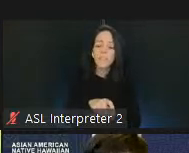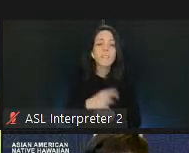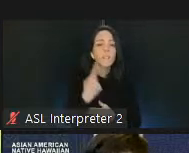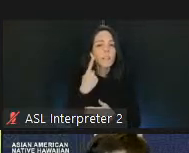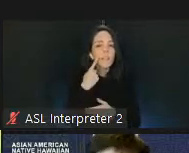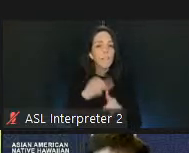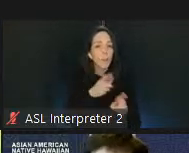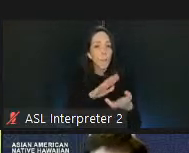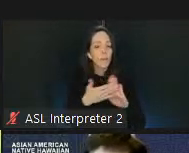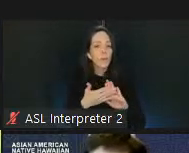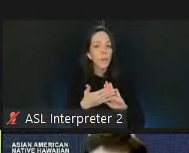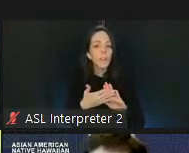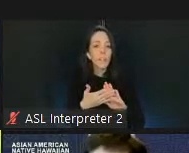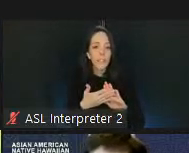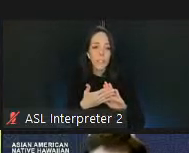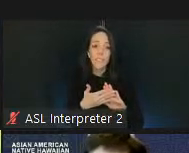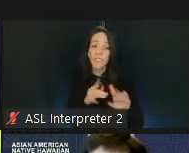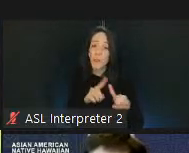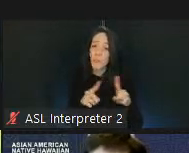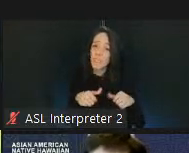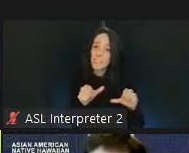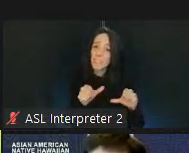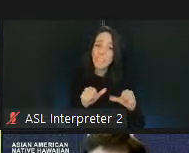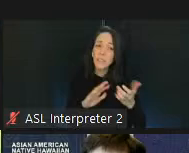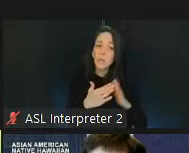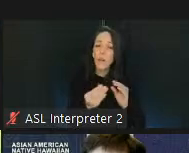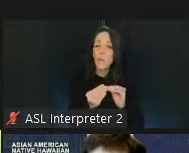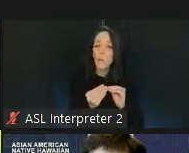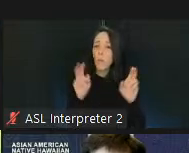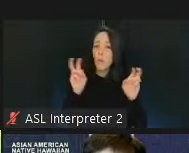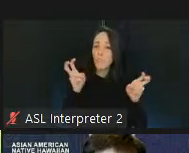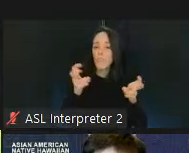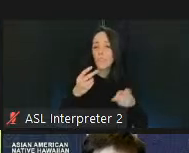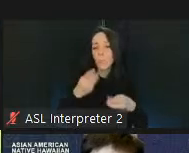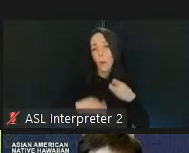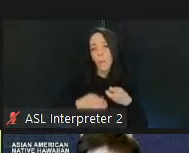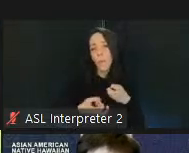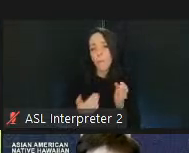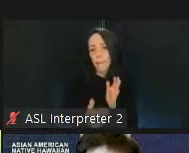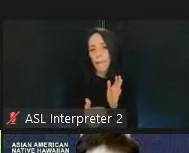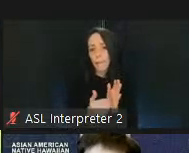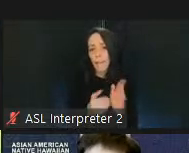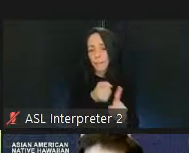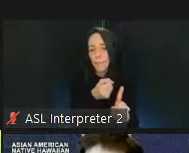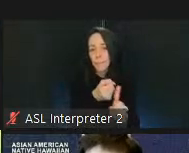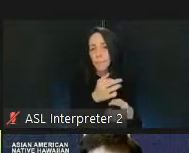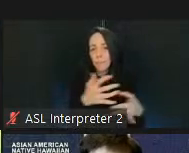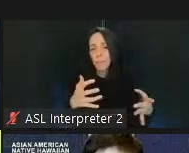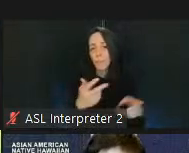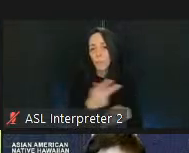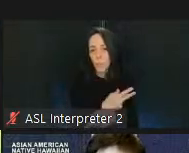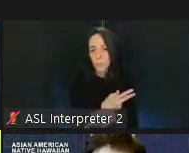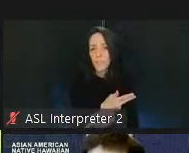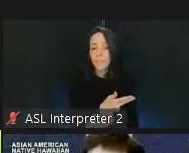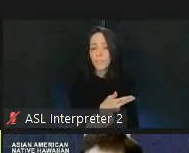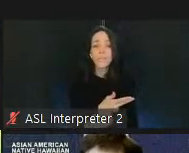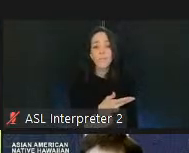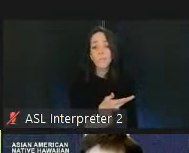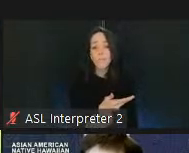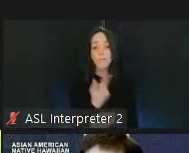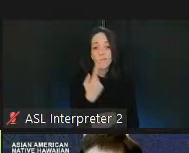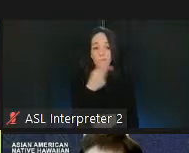community, are contributing to the structural challenges embedded in Washington County's current financial model for